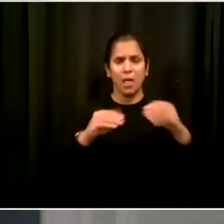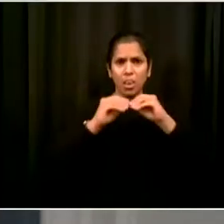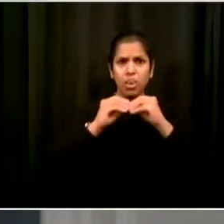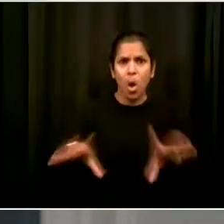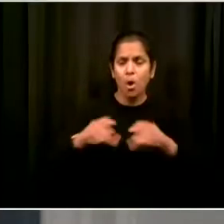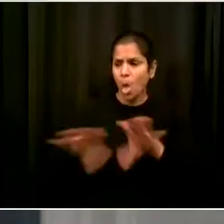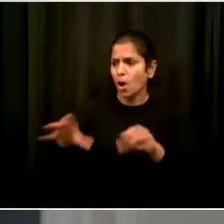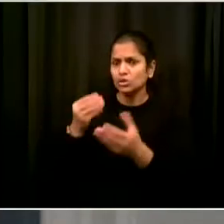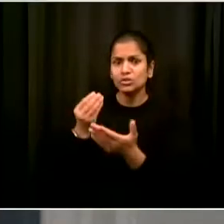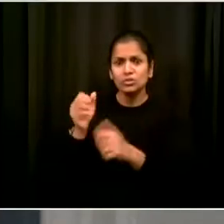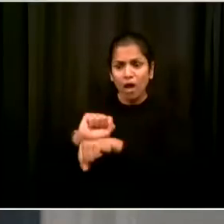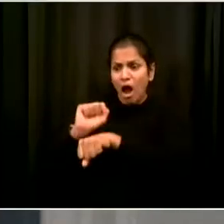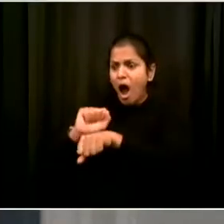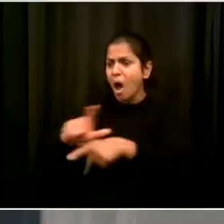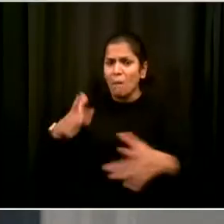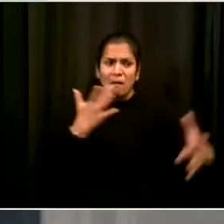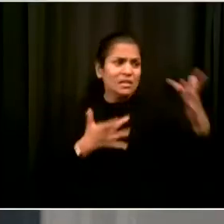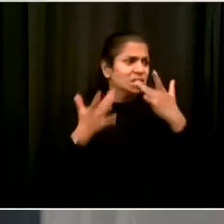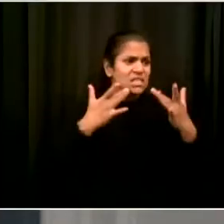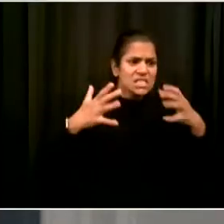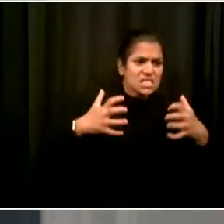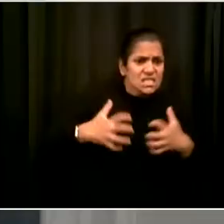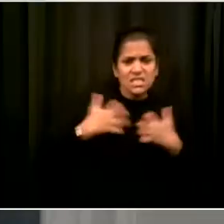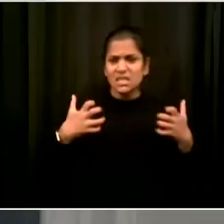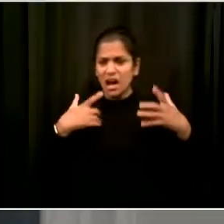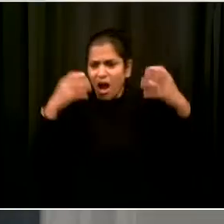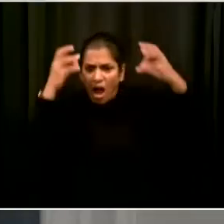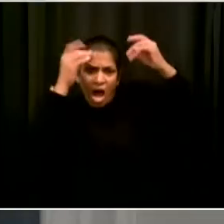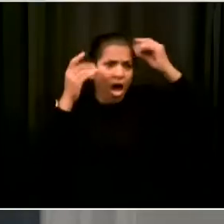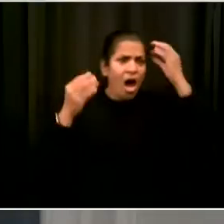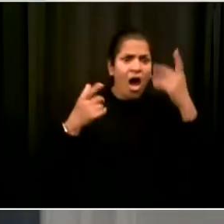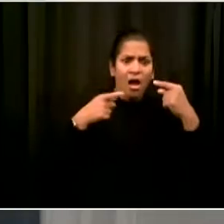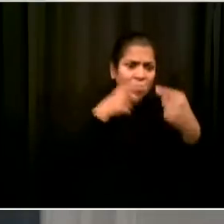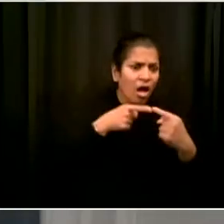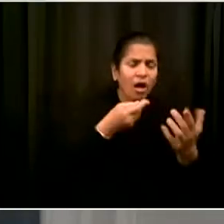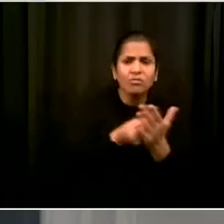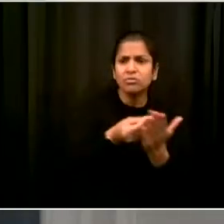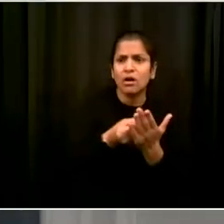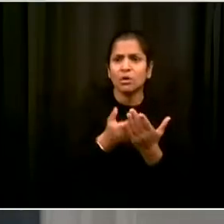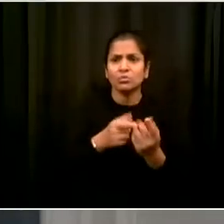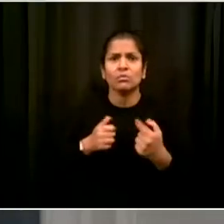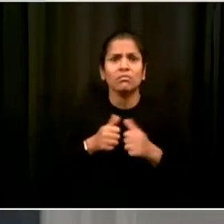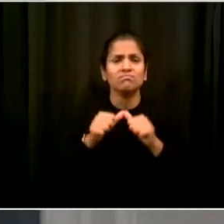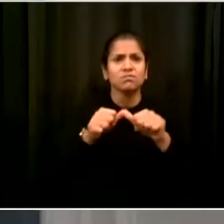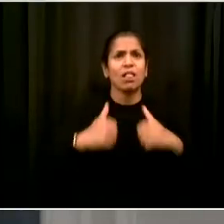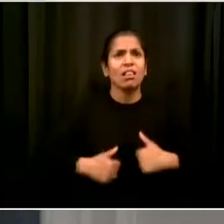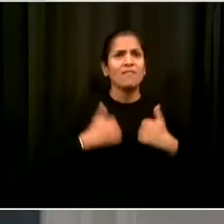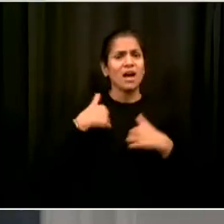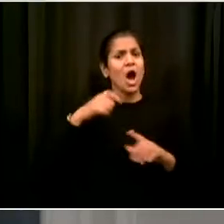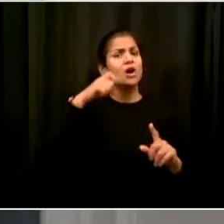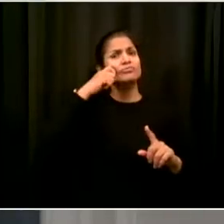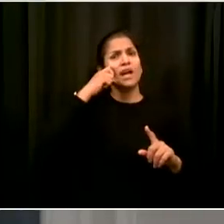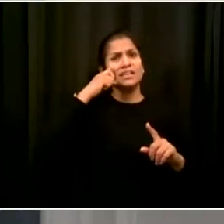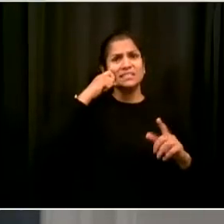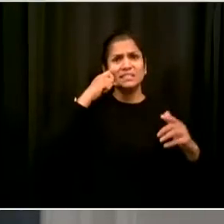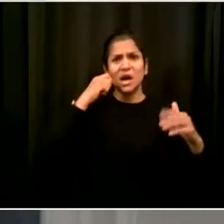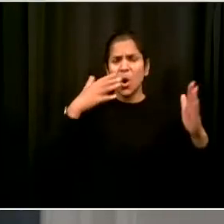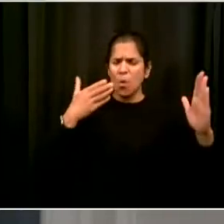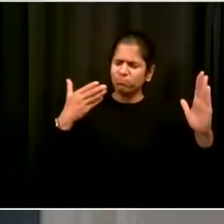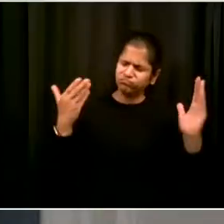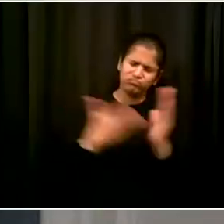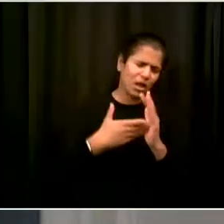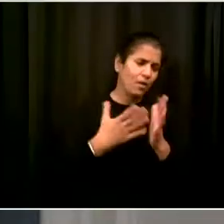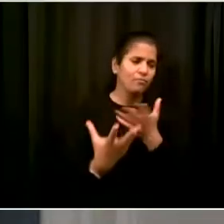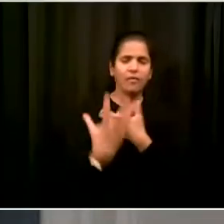to the medical care we receive, which makes equity crucial to this response. I like to say up front, in order to